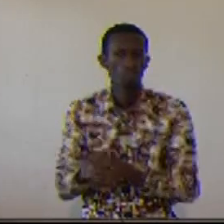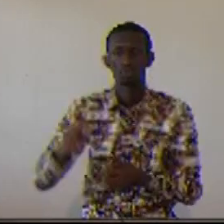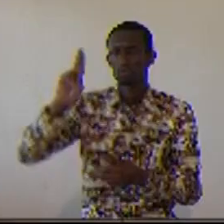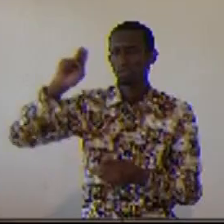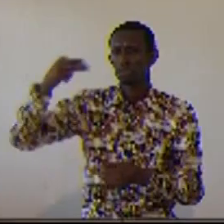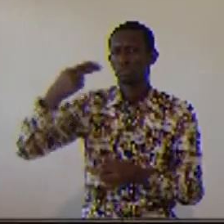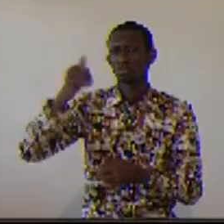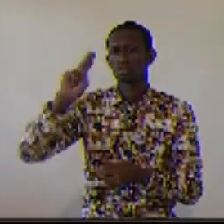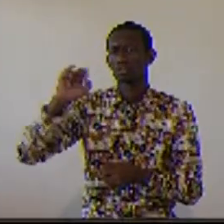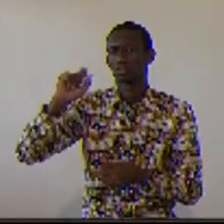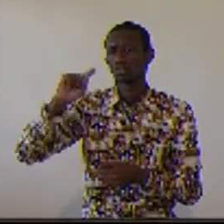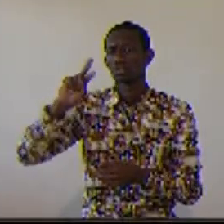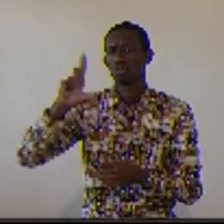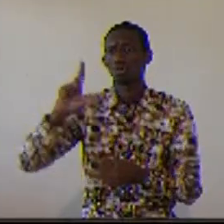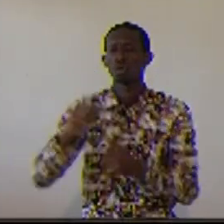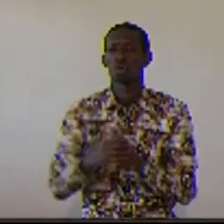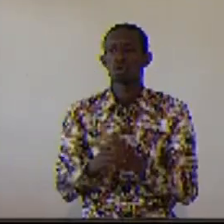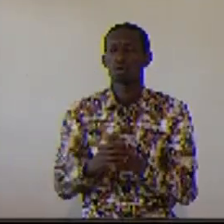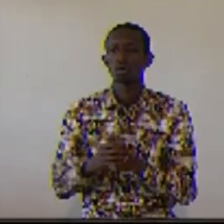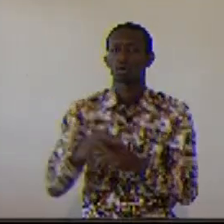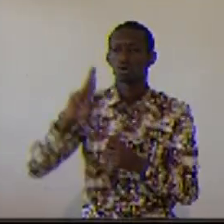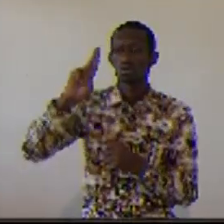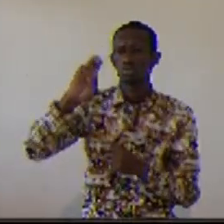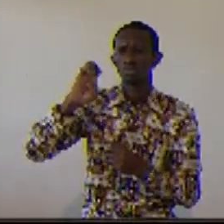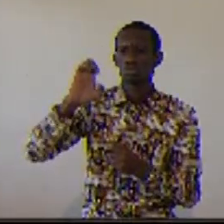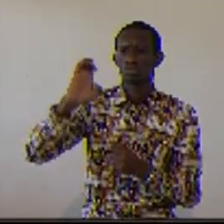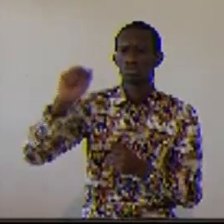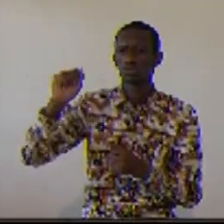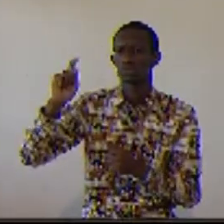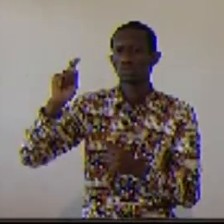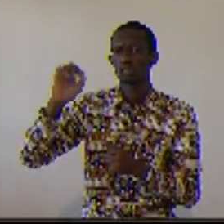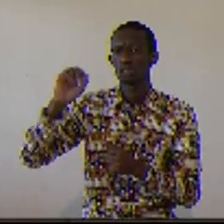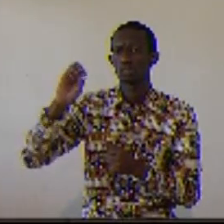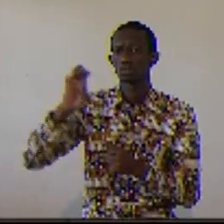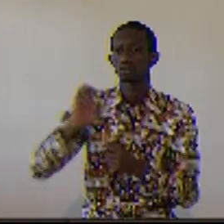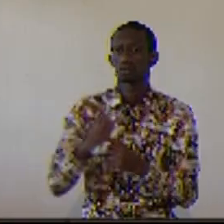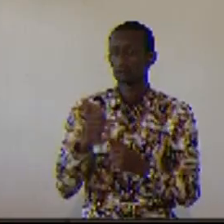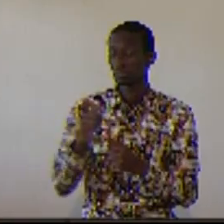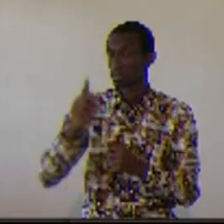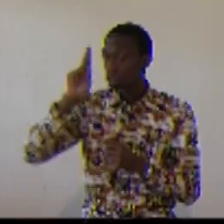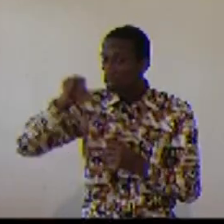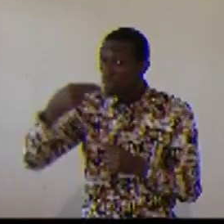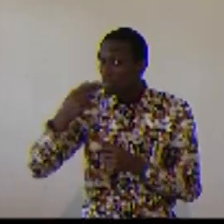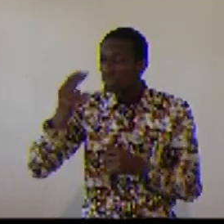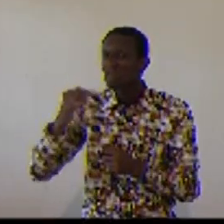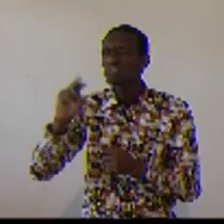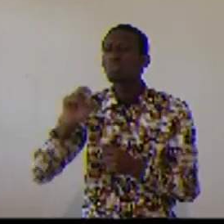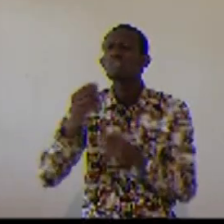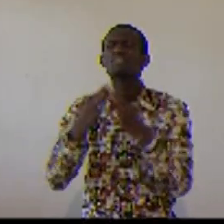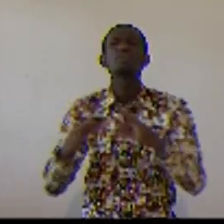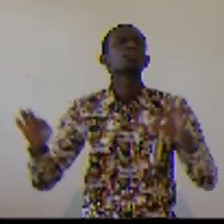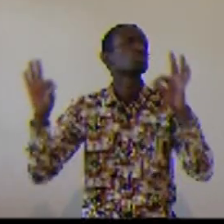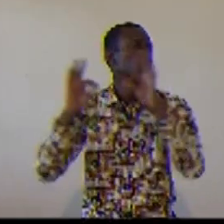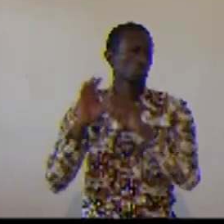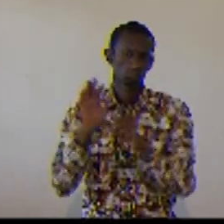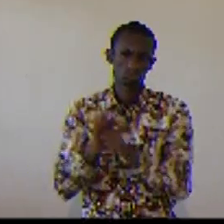react in the oxygen atom. Phenol, this is a very important note that we shouldn't forget,